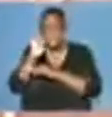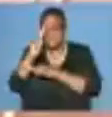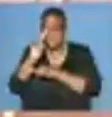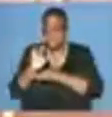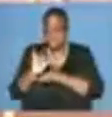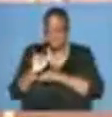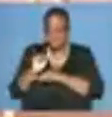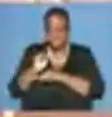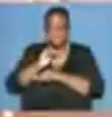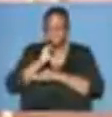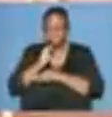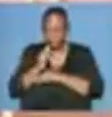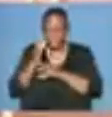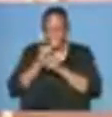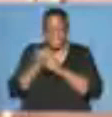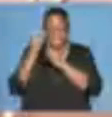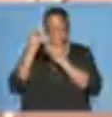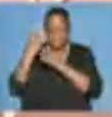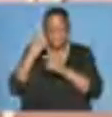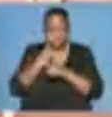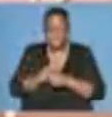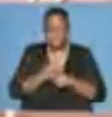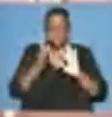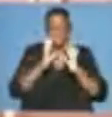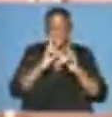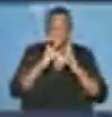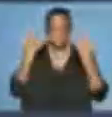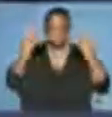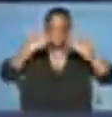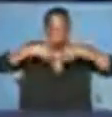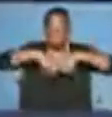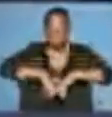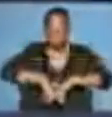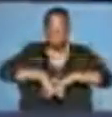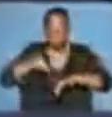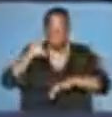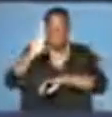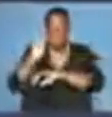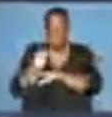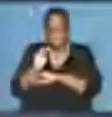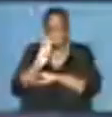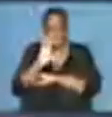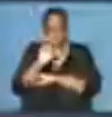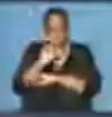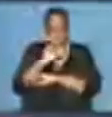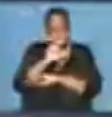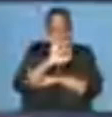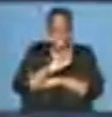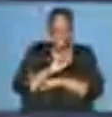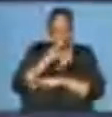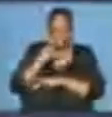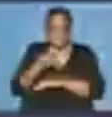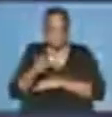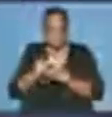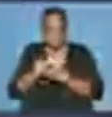purported collapse of the roof of R.M. Bailey High School's pavilion under construction. The prime minister branded reporting of events